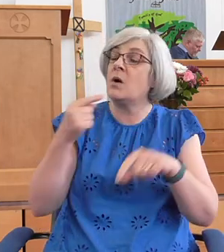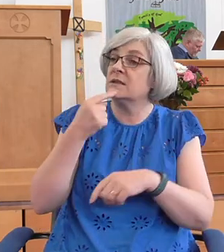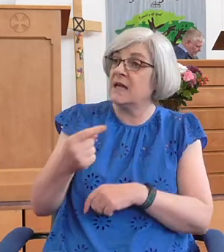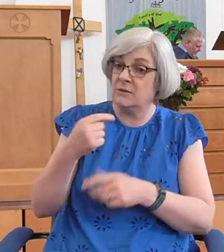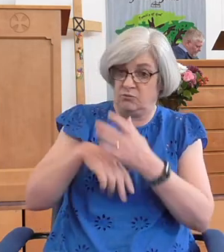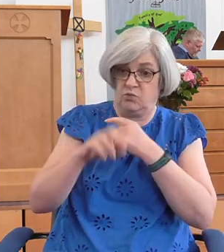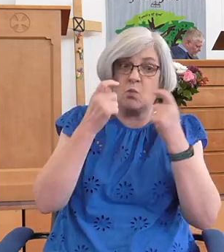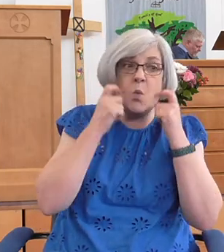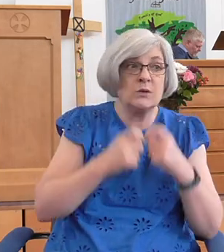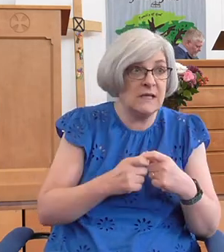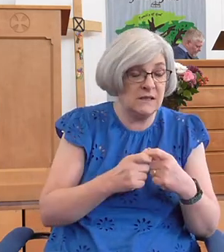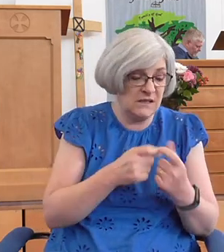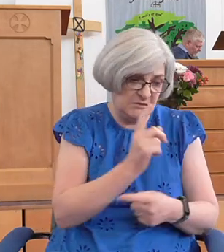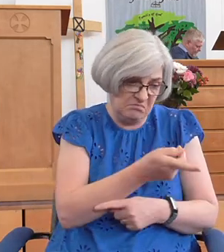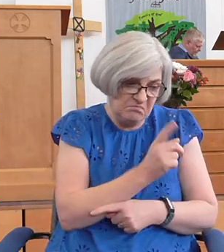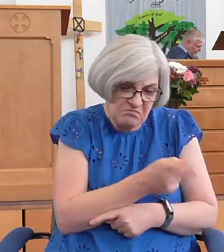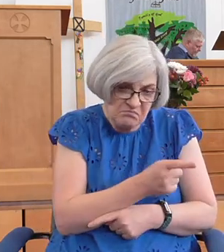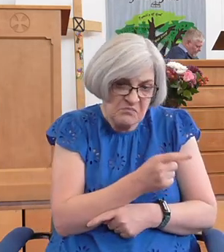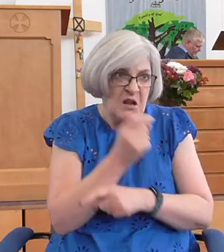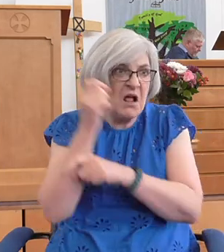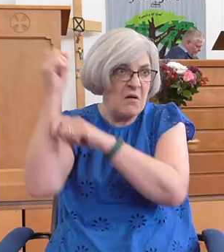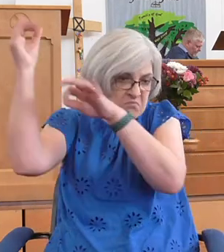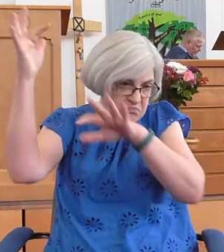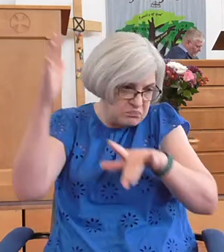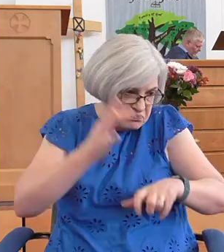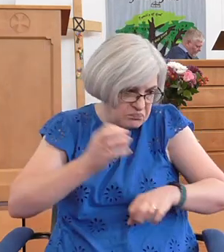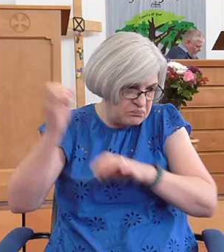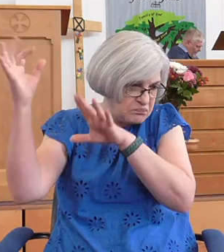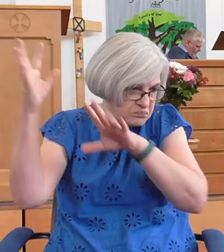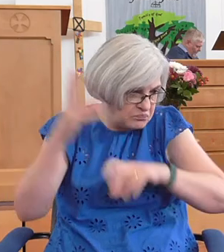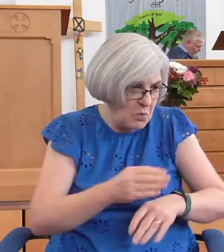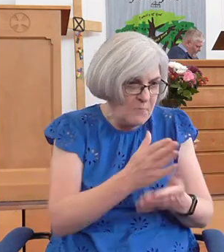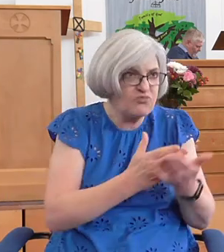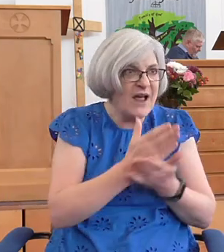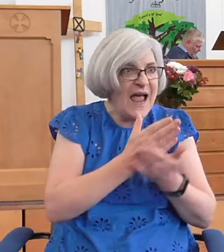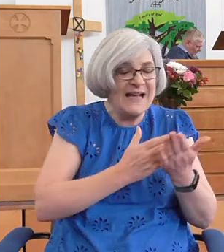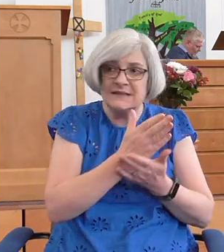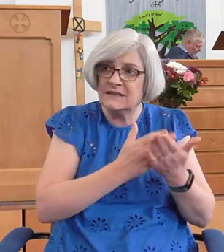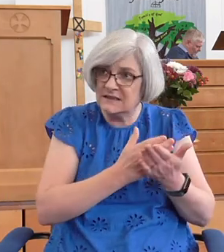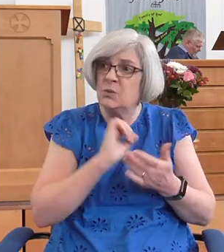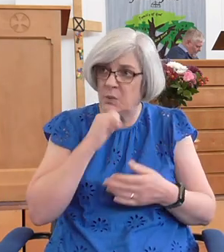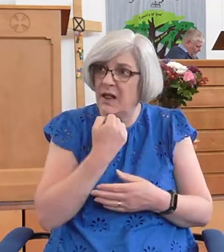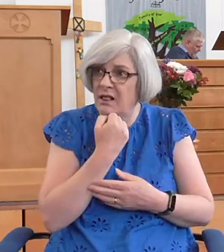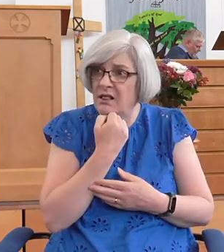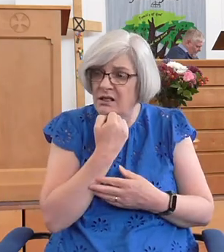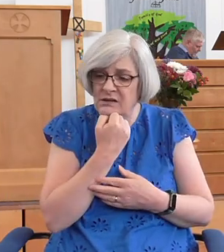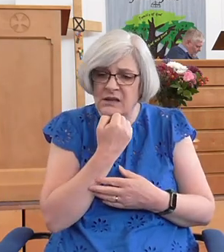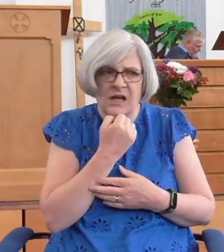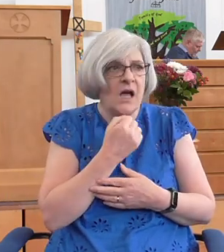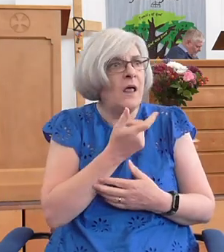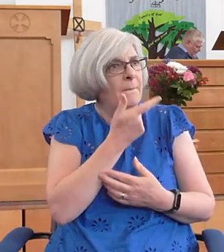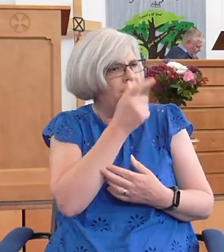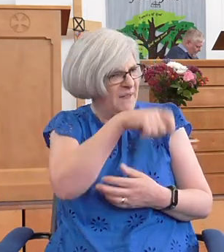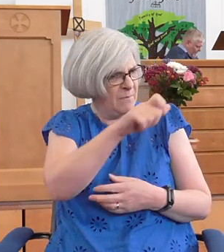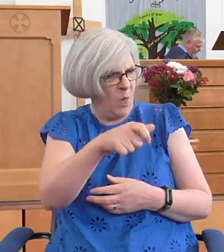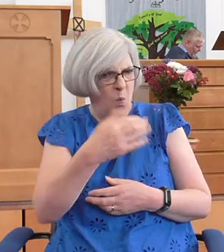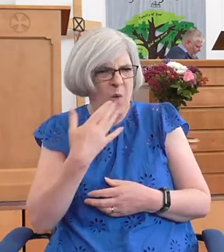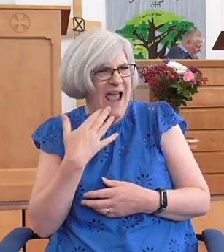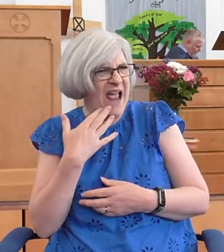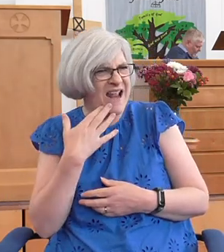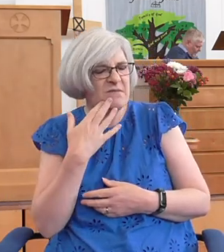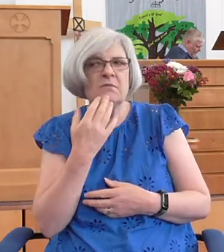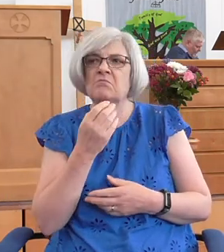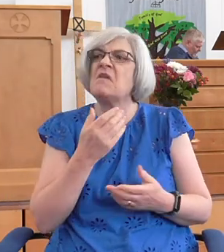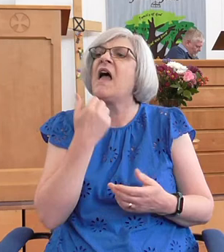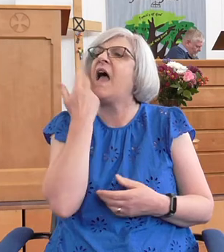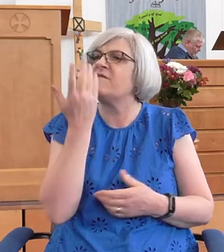Moses, "I will rain down bread from heaven for you." The people had to go out each day and